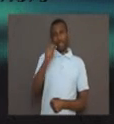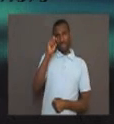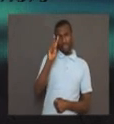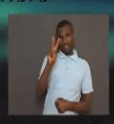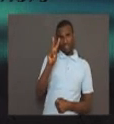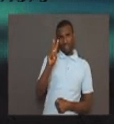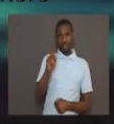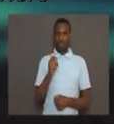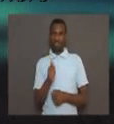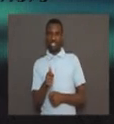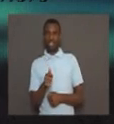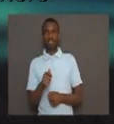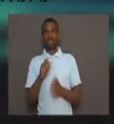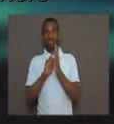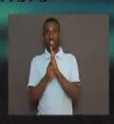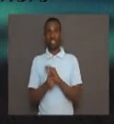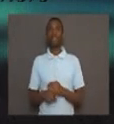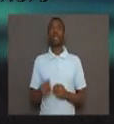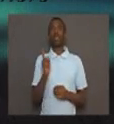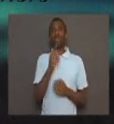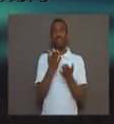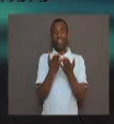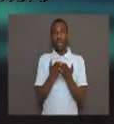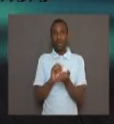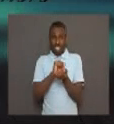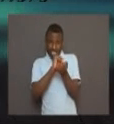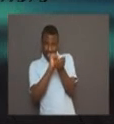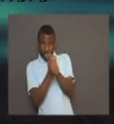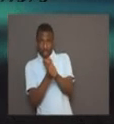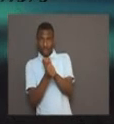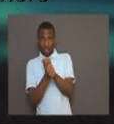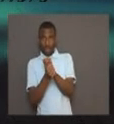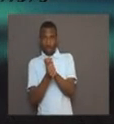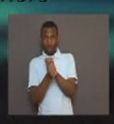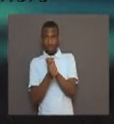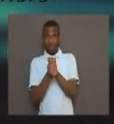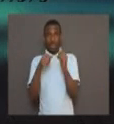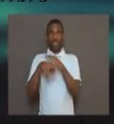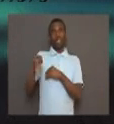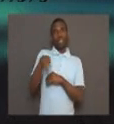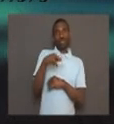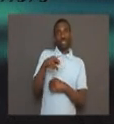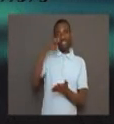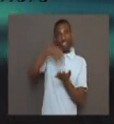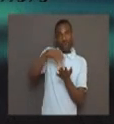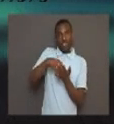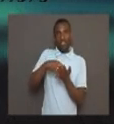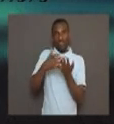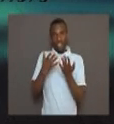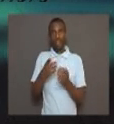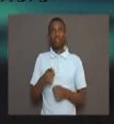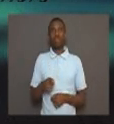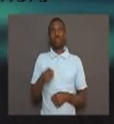Televisions, for instance, require a change in resonant frequency